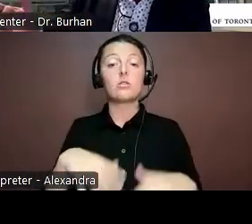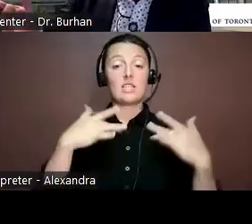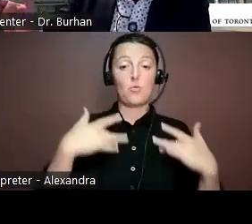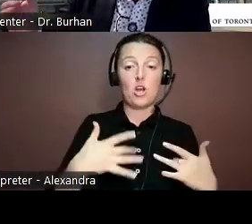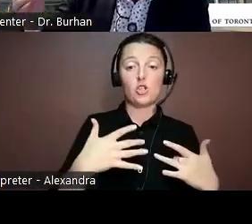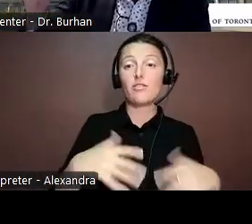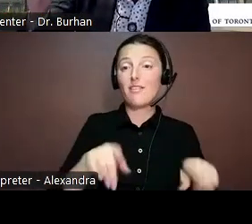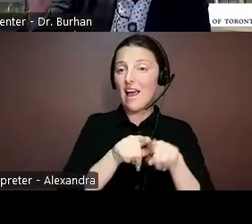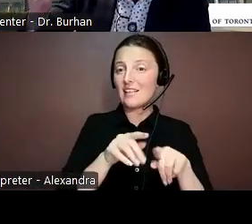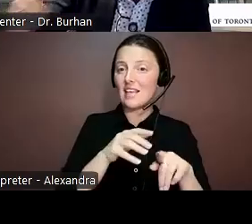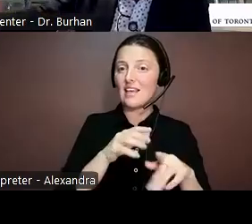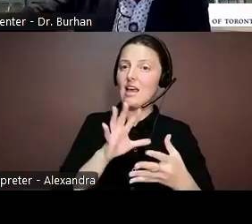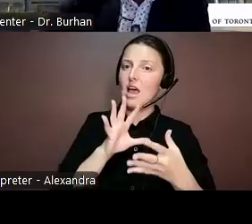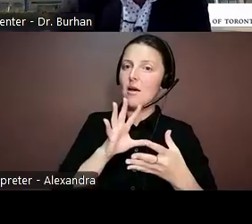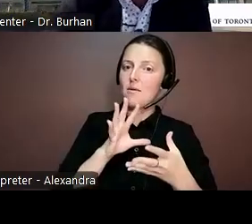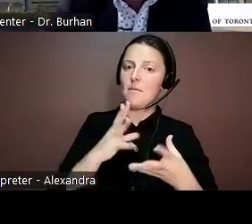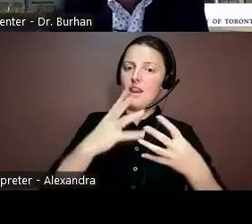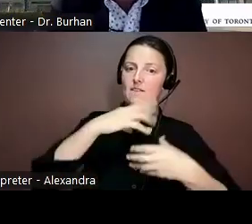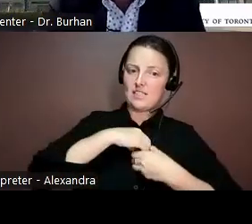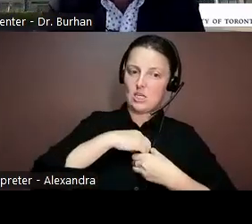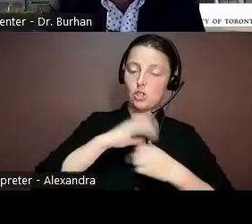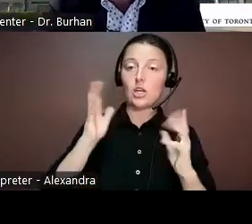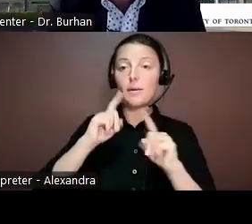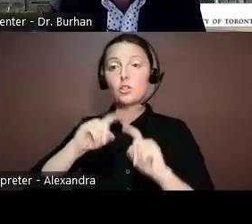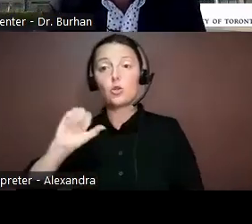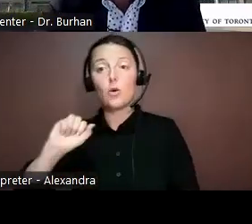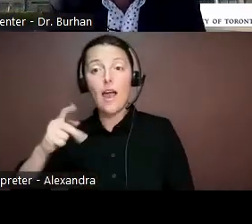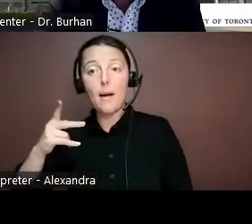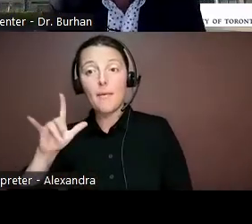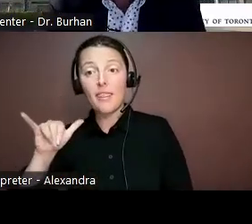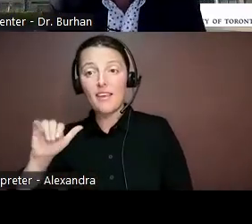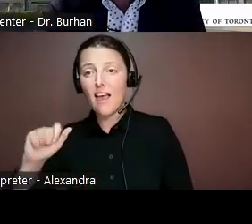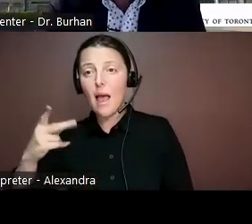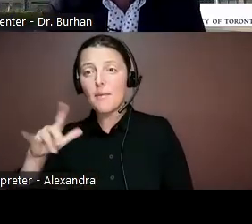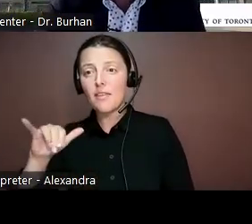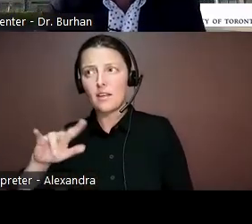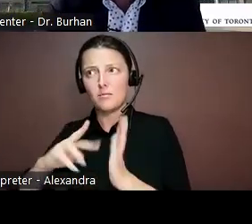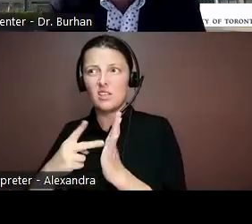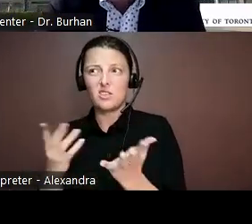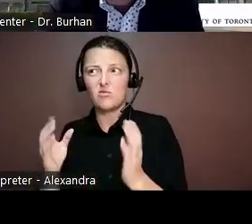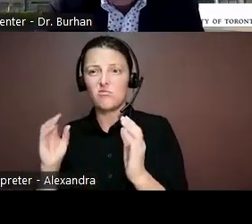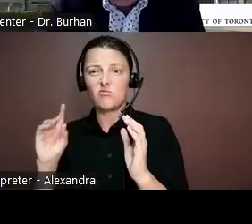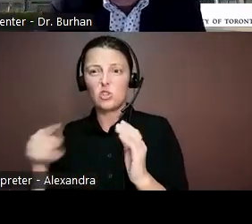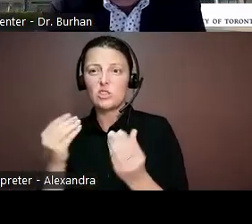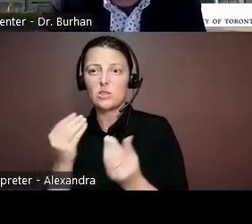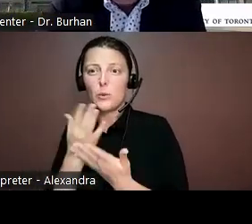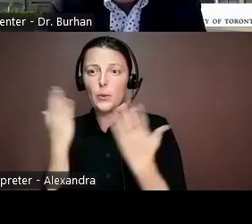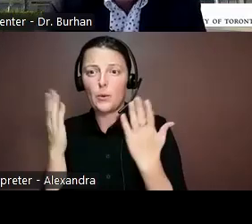apathy, which is really the lack of emotional drive, something that we also know is common